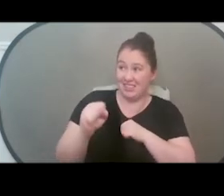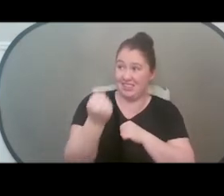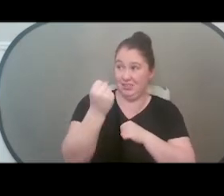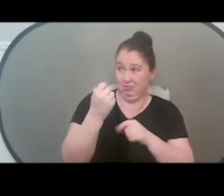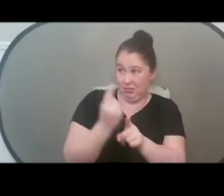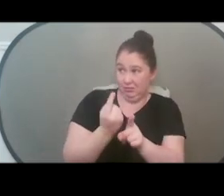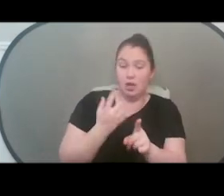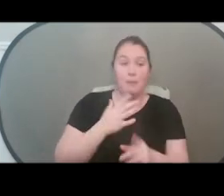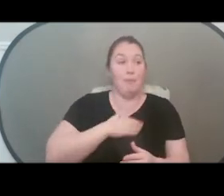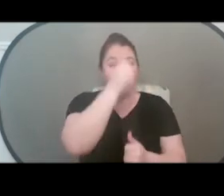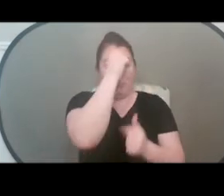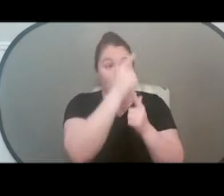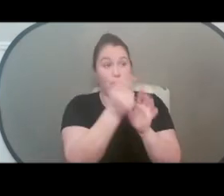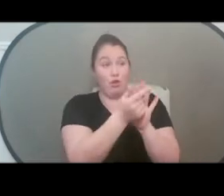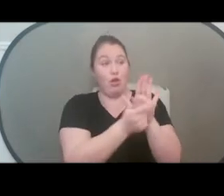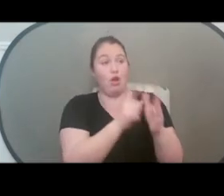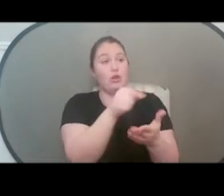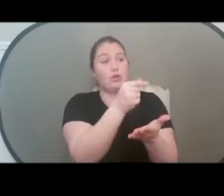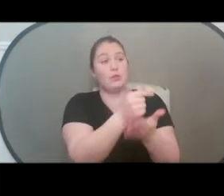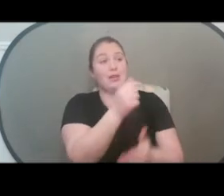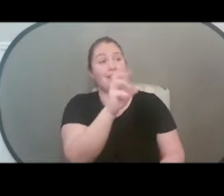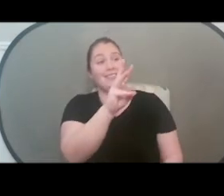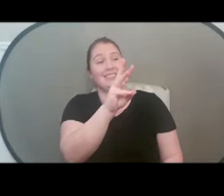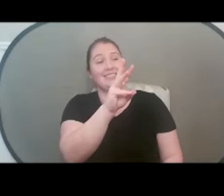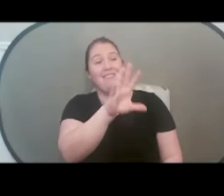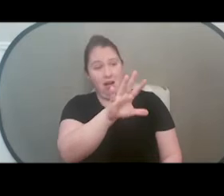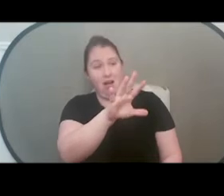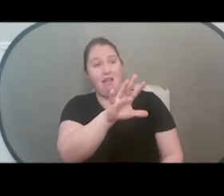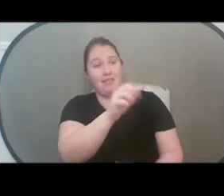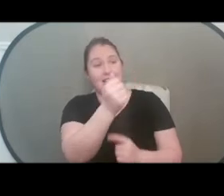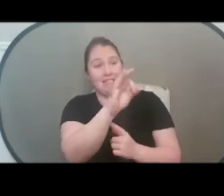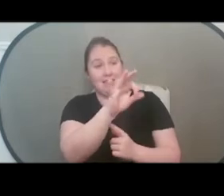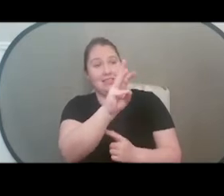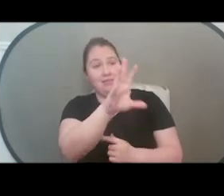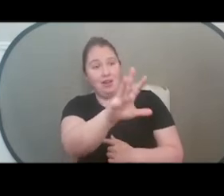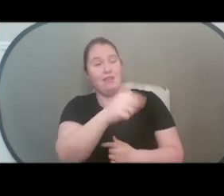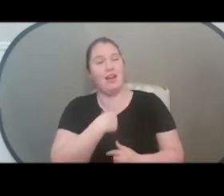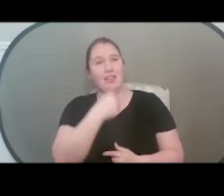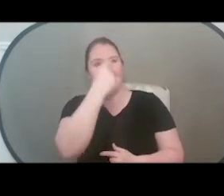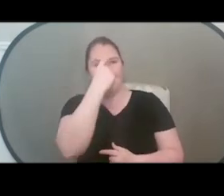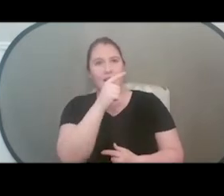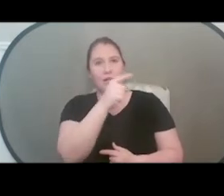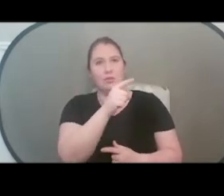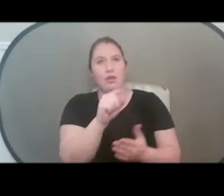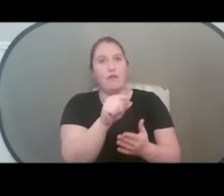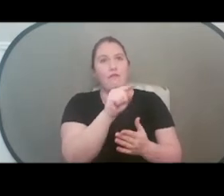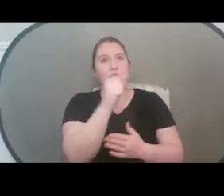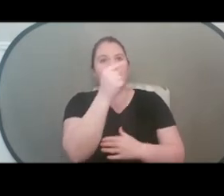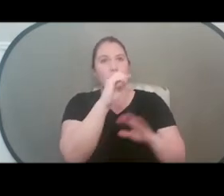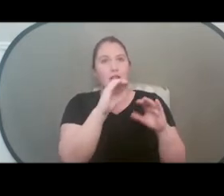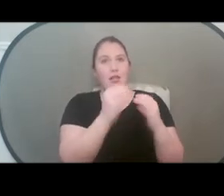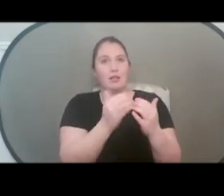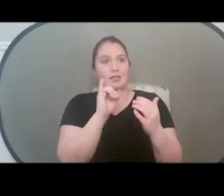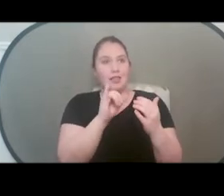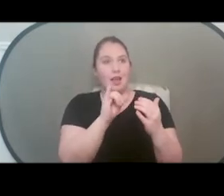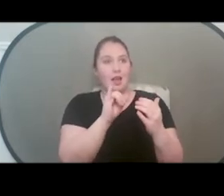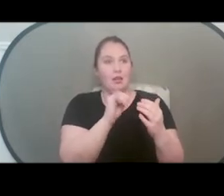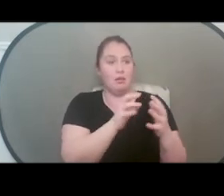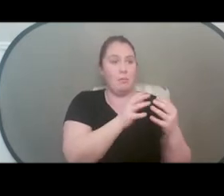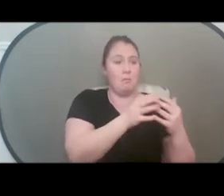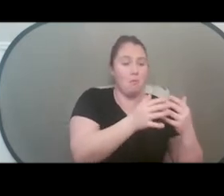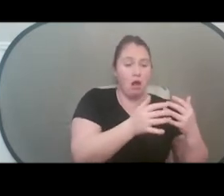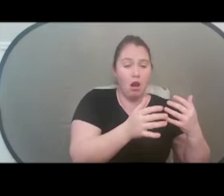brother-in-law graduated in '65, and I think he was the first class to go all the way through the building. So